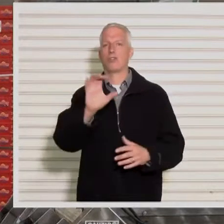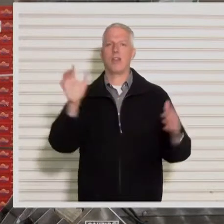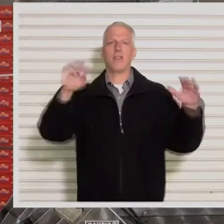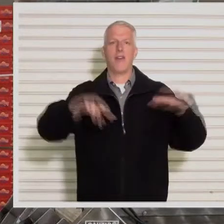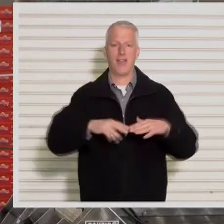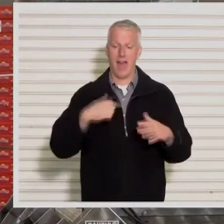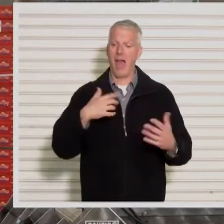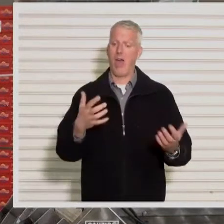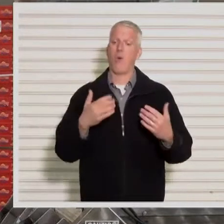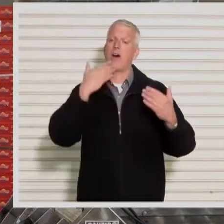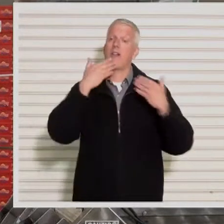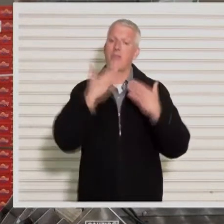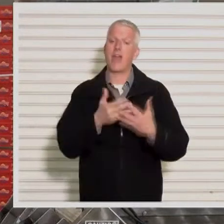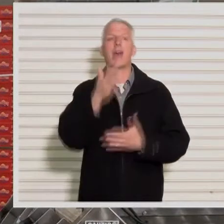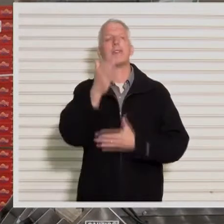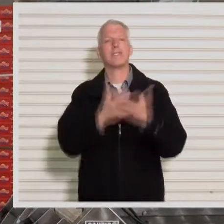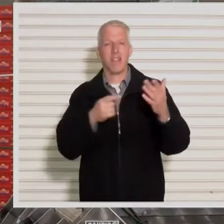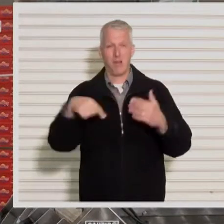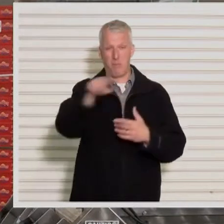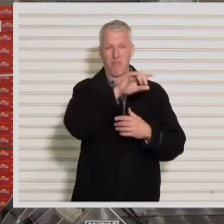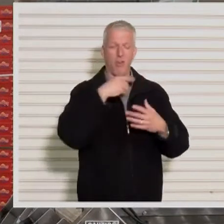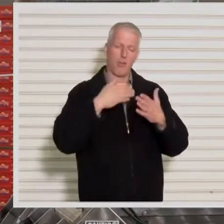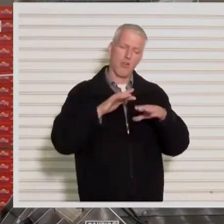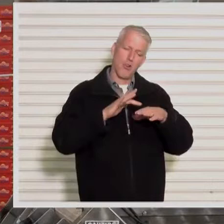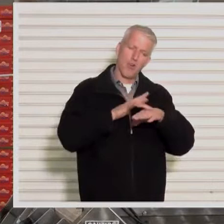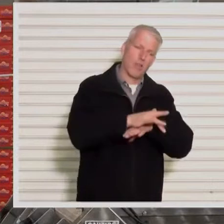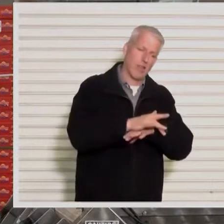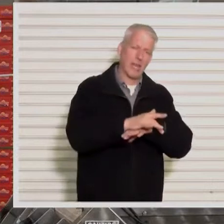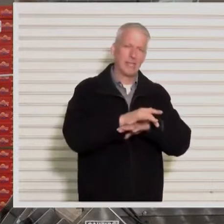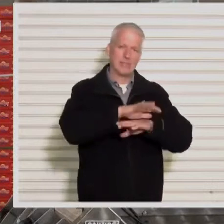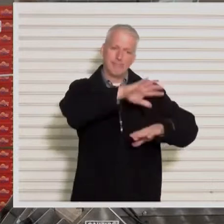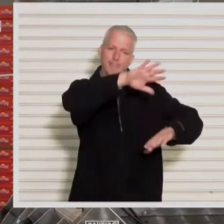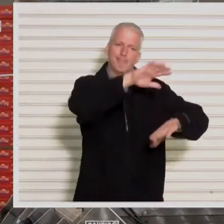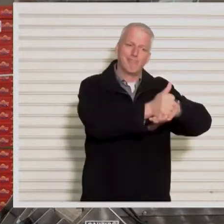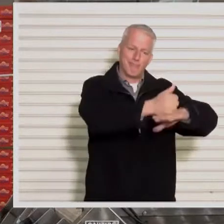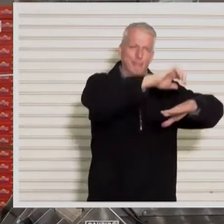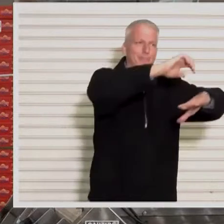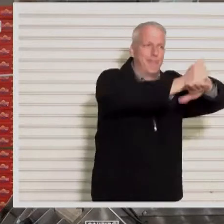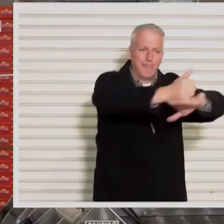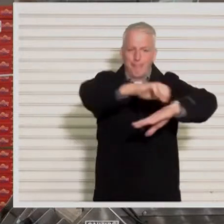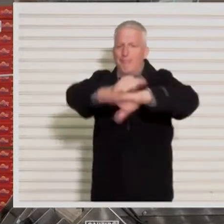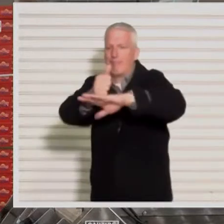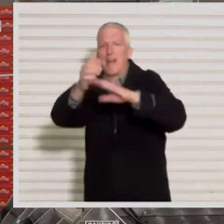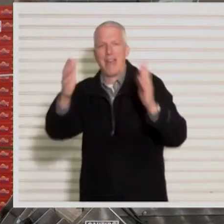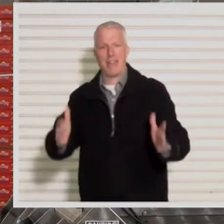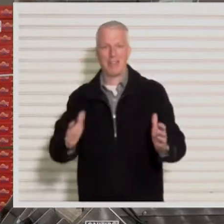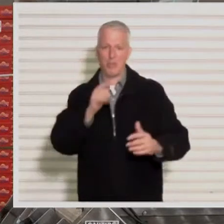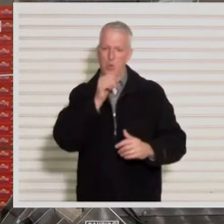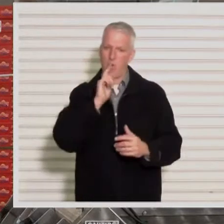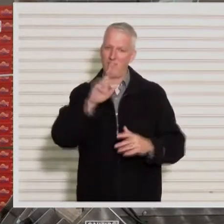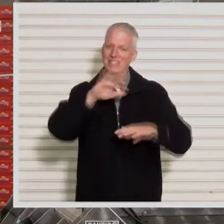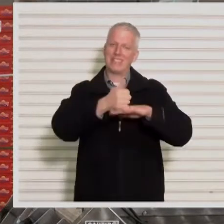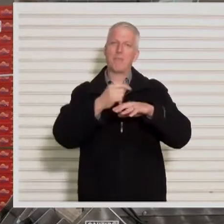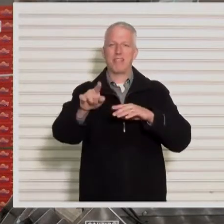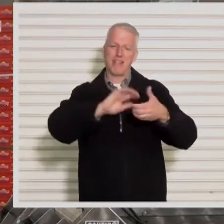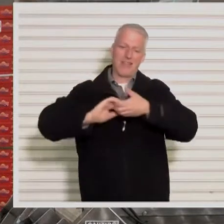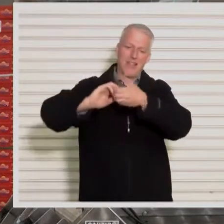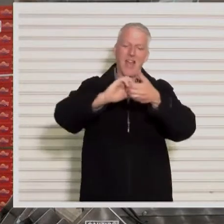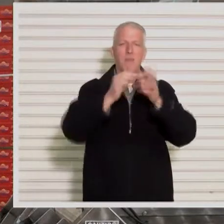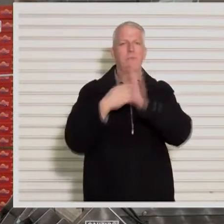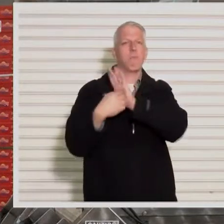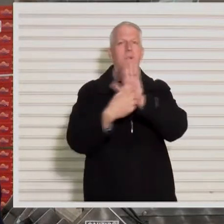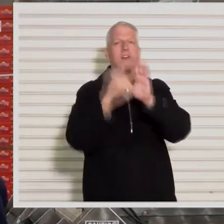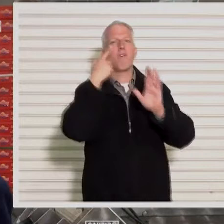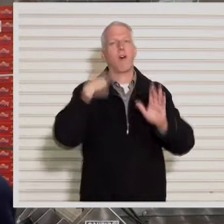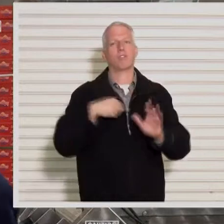And I want to thank some of the pioneers who have developed this collaborative models throughout the years.